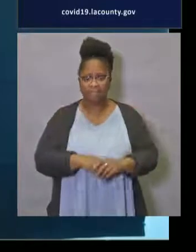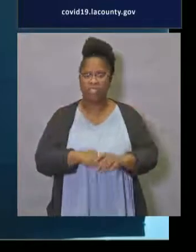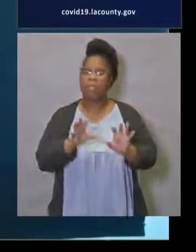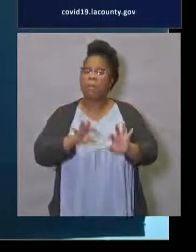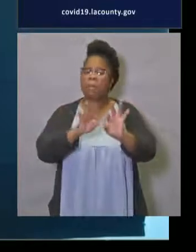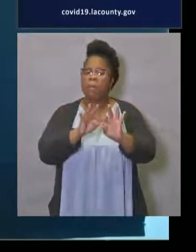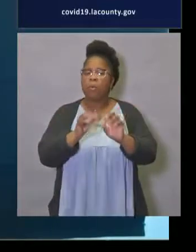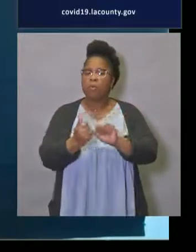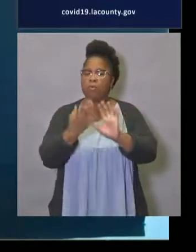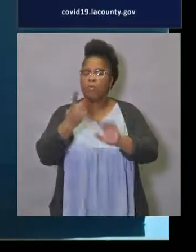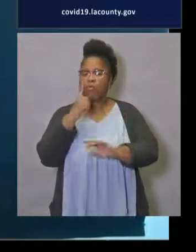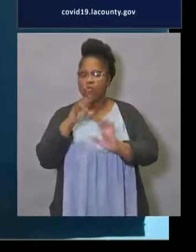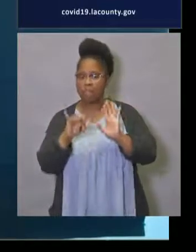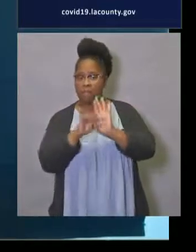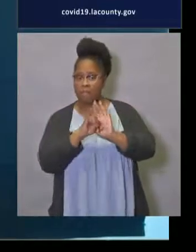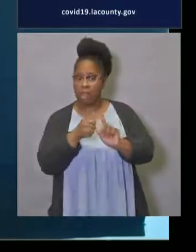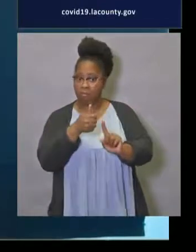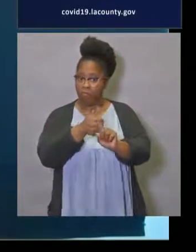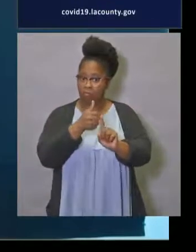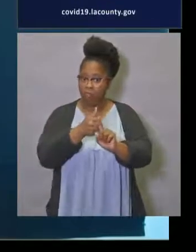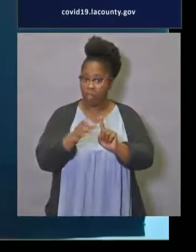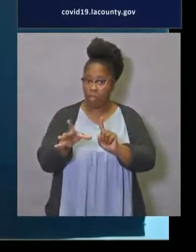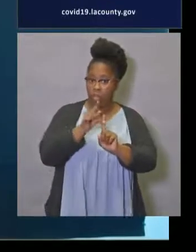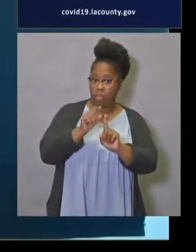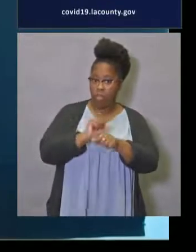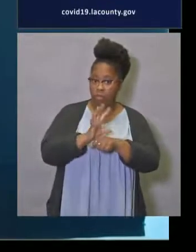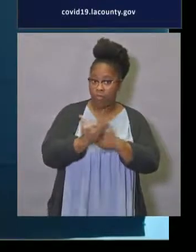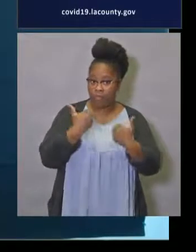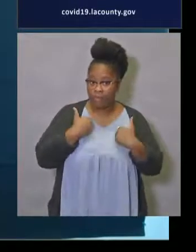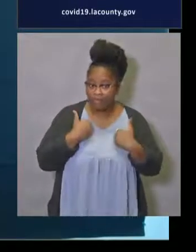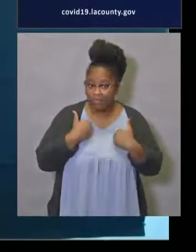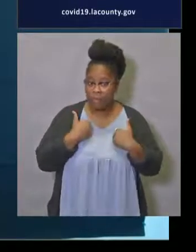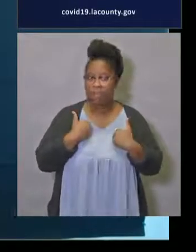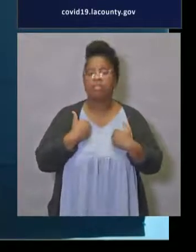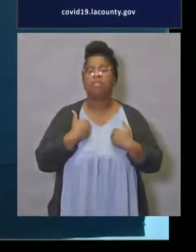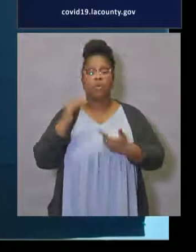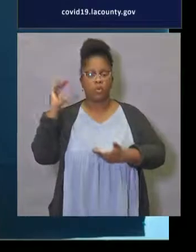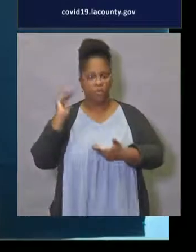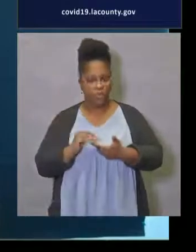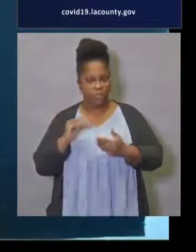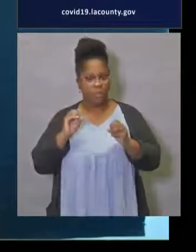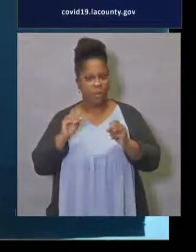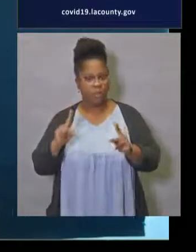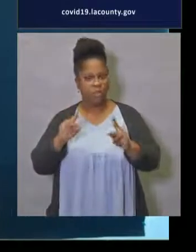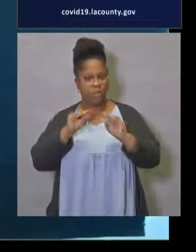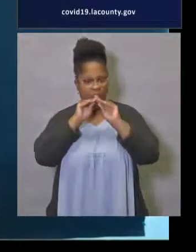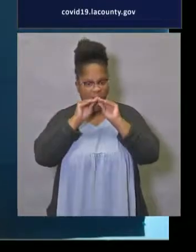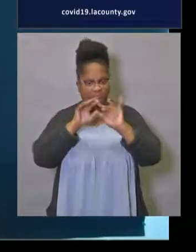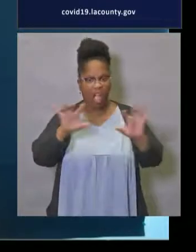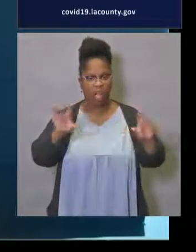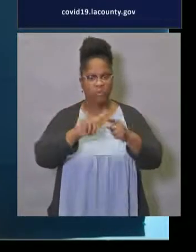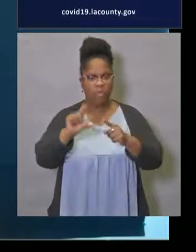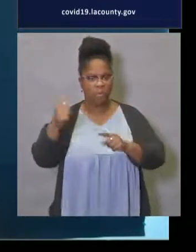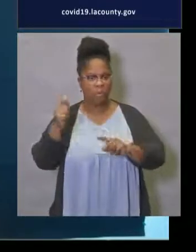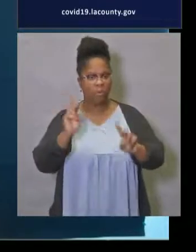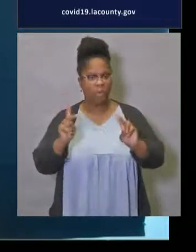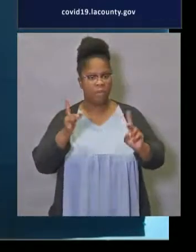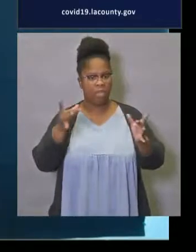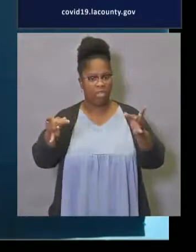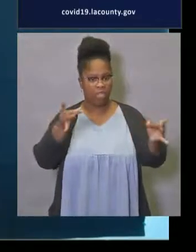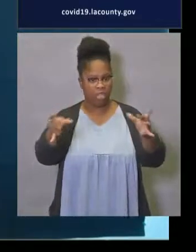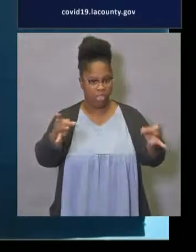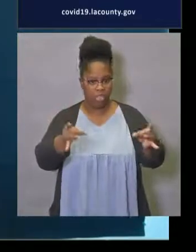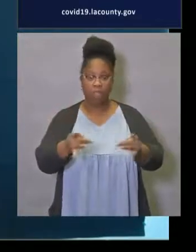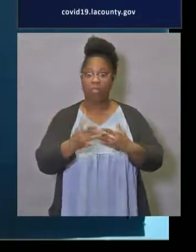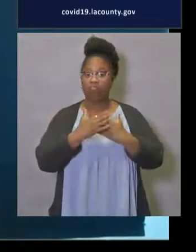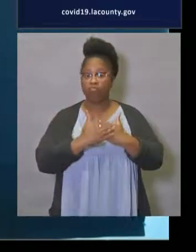identify if you've been infected with the virus and to reducing the chance that you spread it to others. In the weeks to come, I'll share more